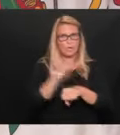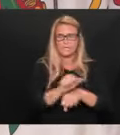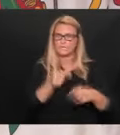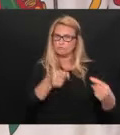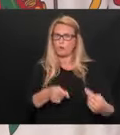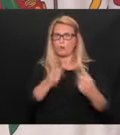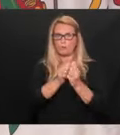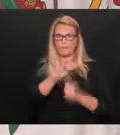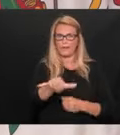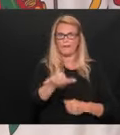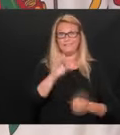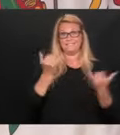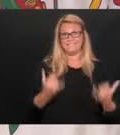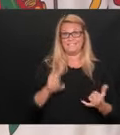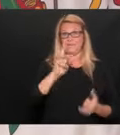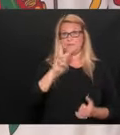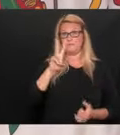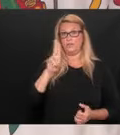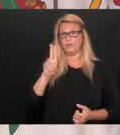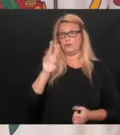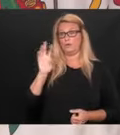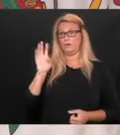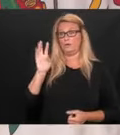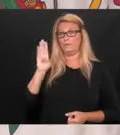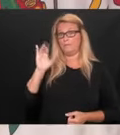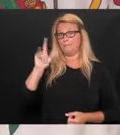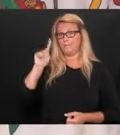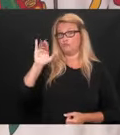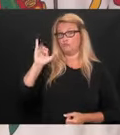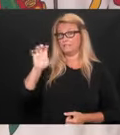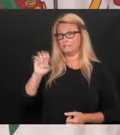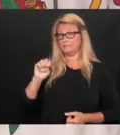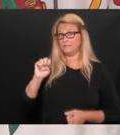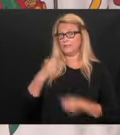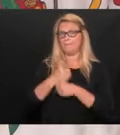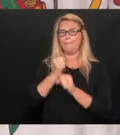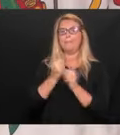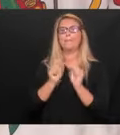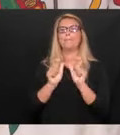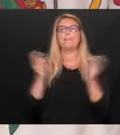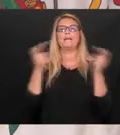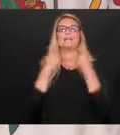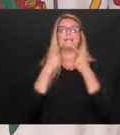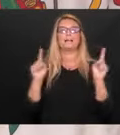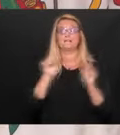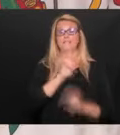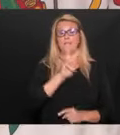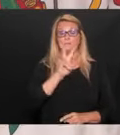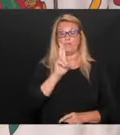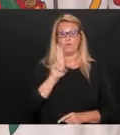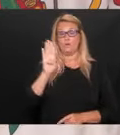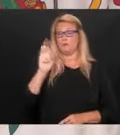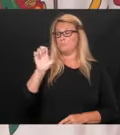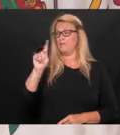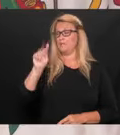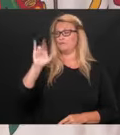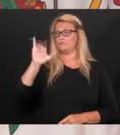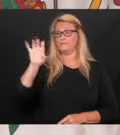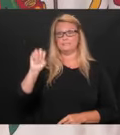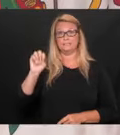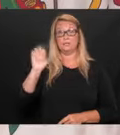Today, WVU and Viatris made a big announcement, just made it. WVU and Beatrice are going